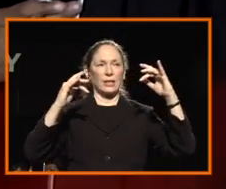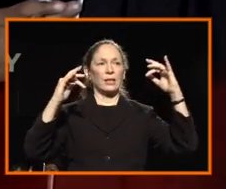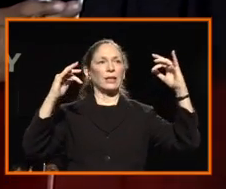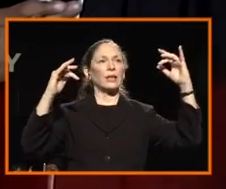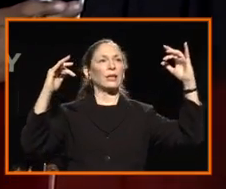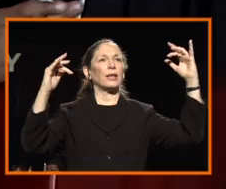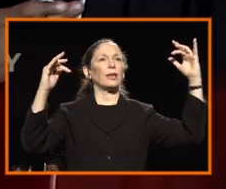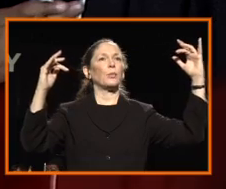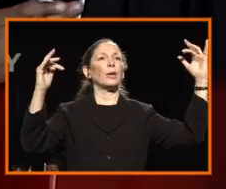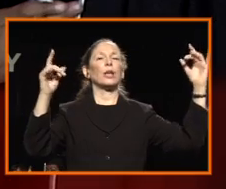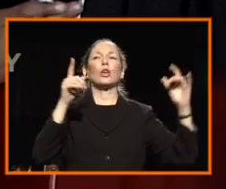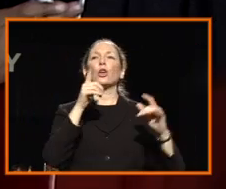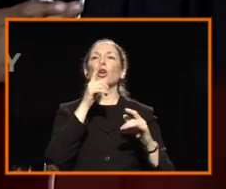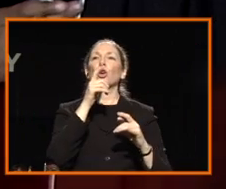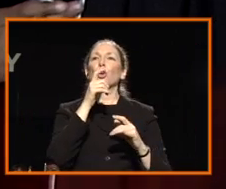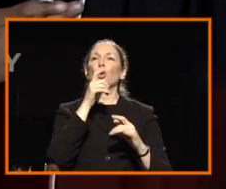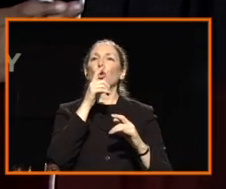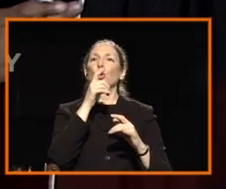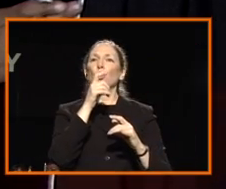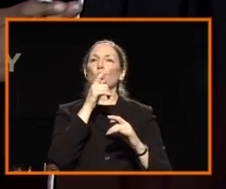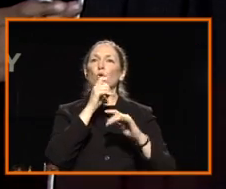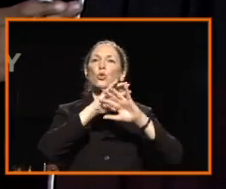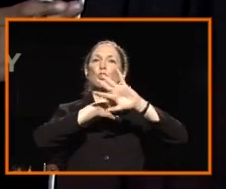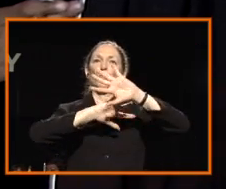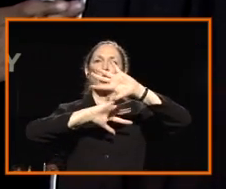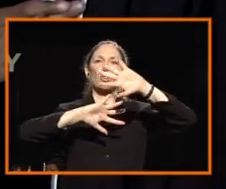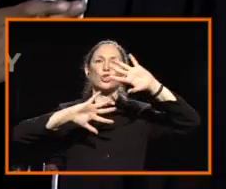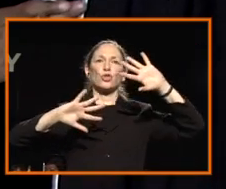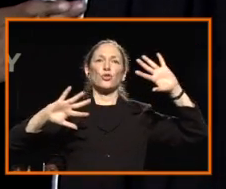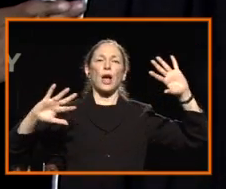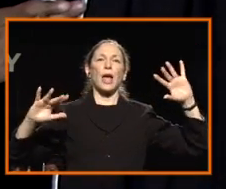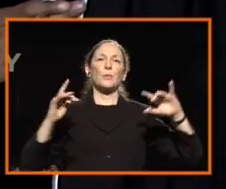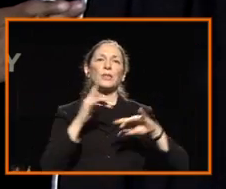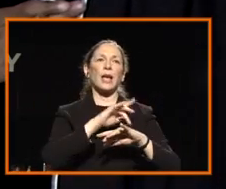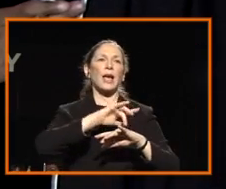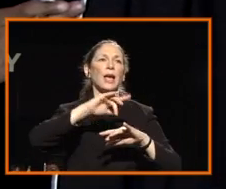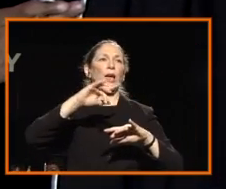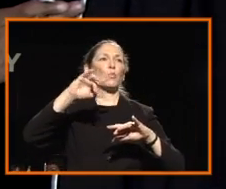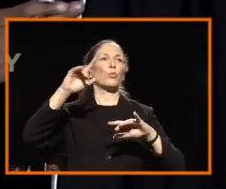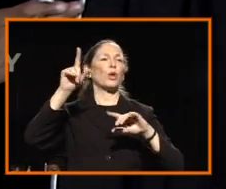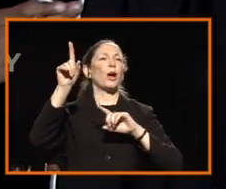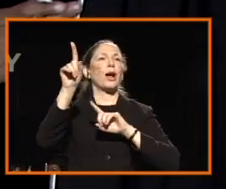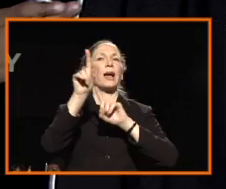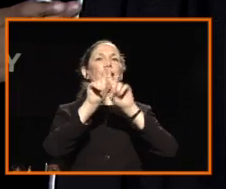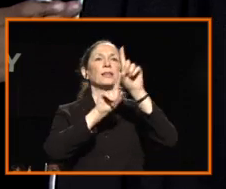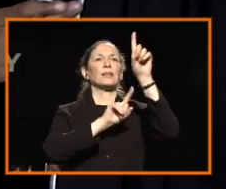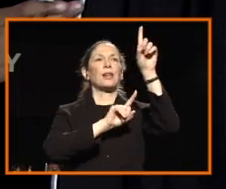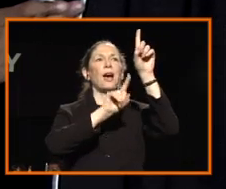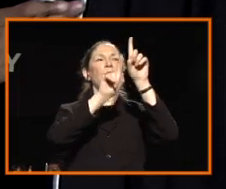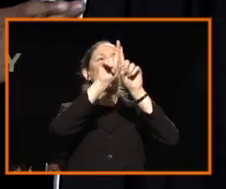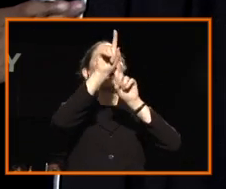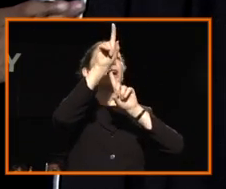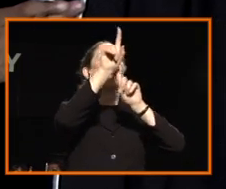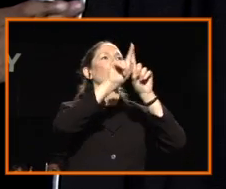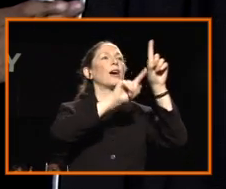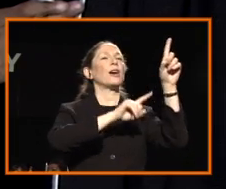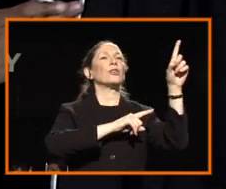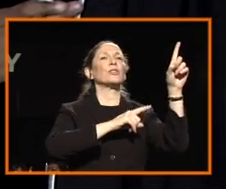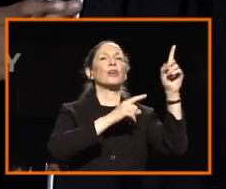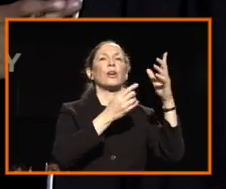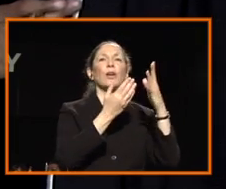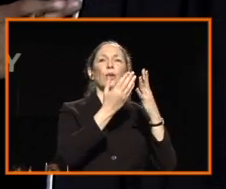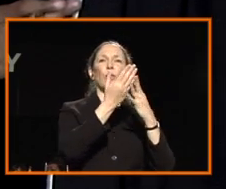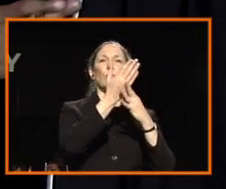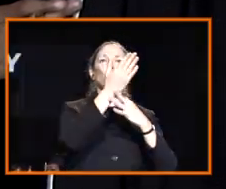last gleaming, whose broad stripes and bright